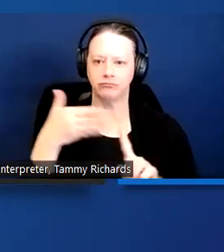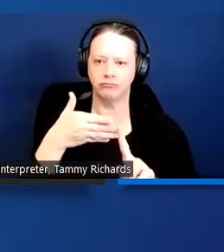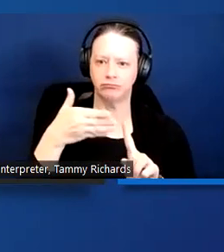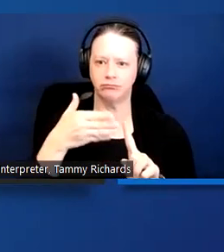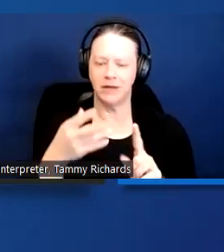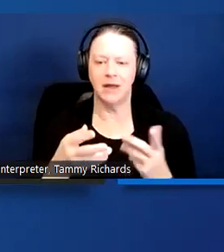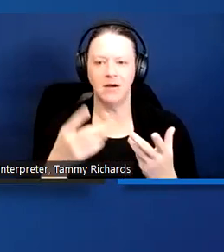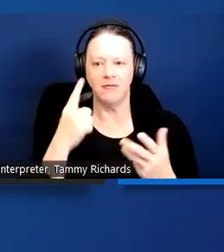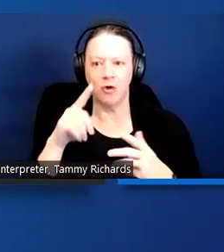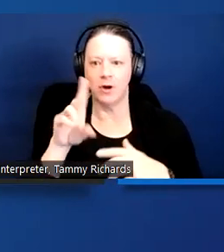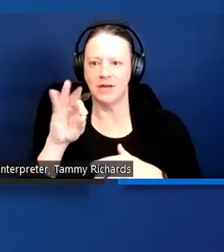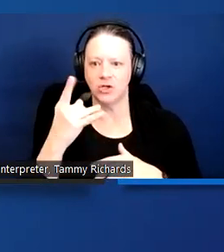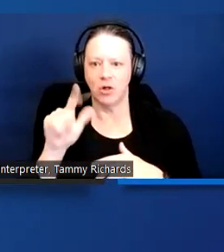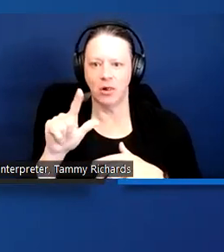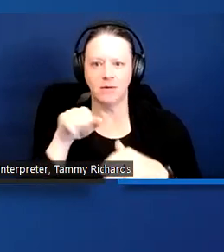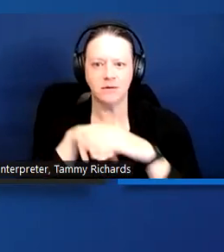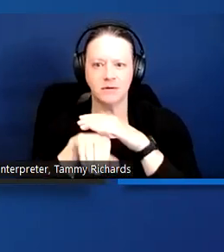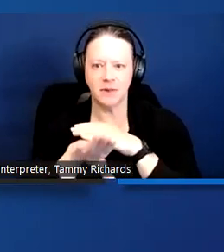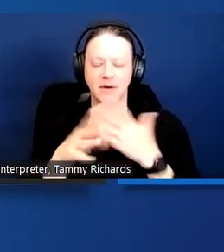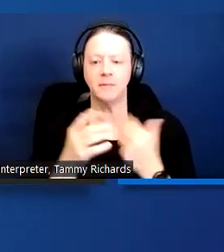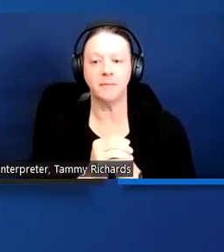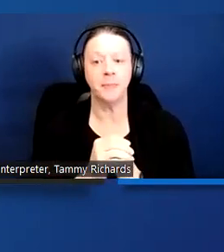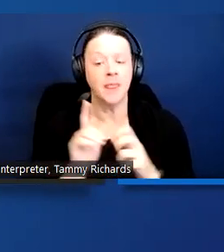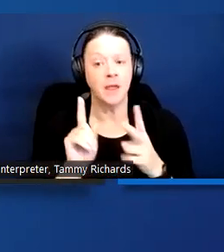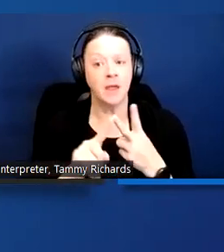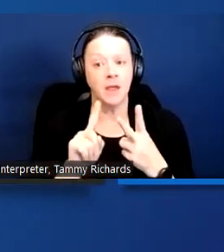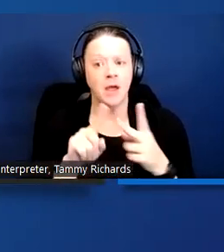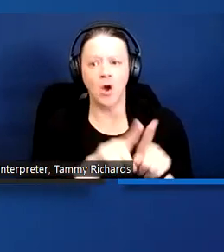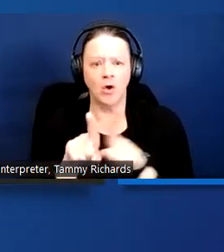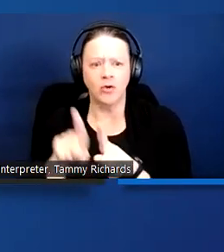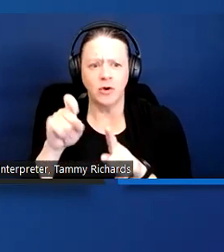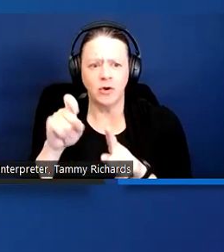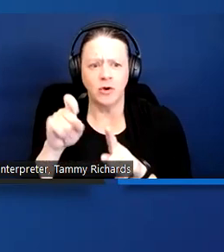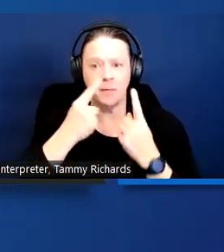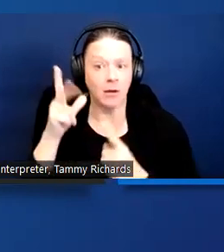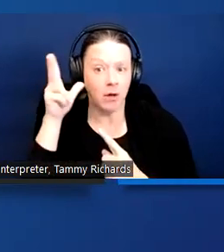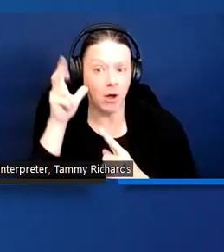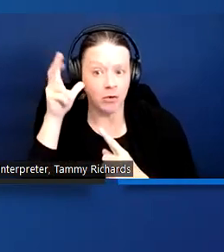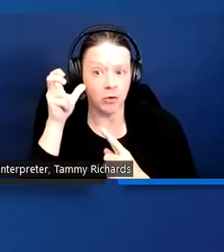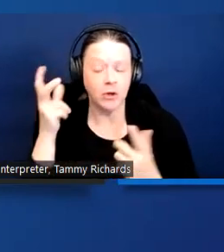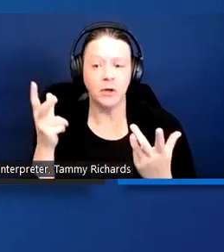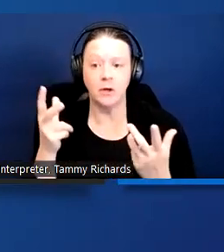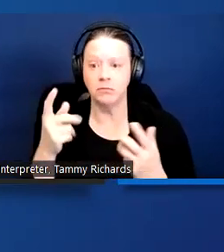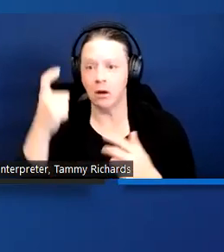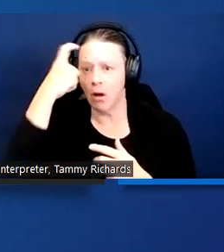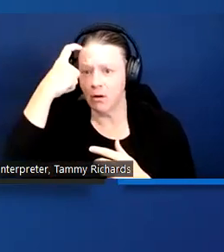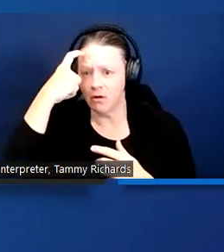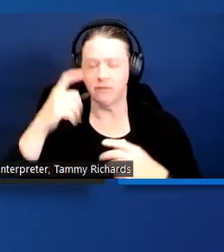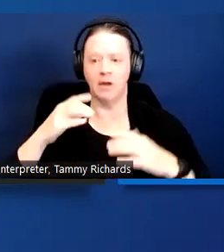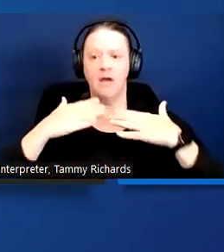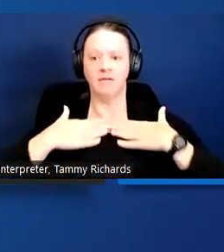for digital accessibility. But you also need to think in terms of auditory, cognitive,